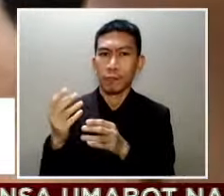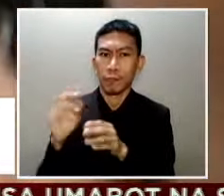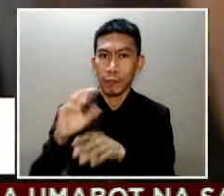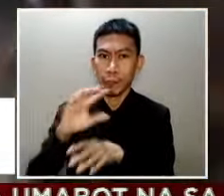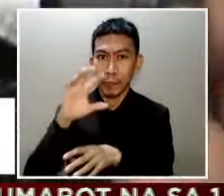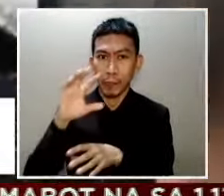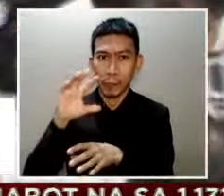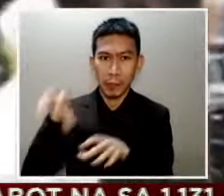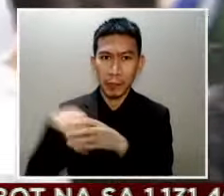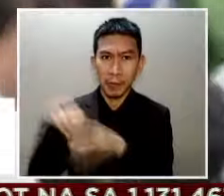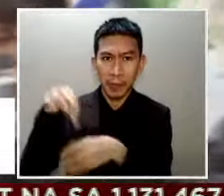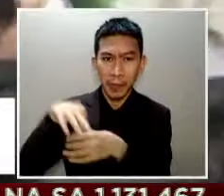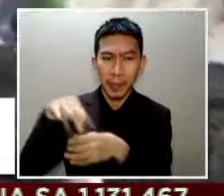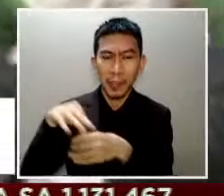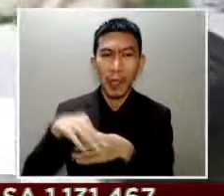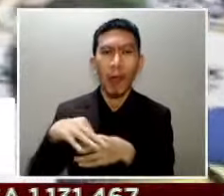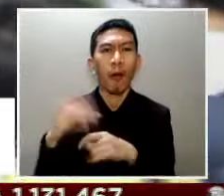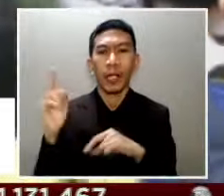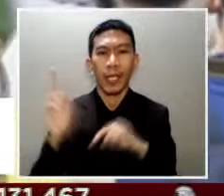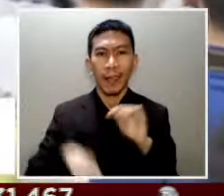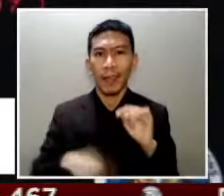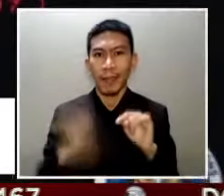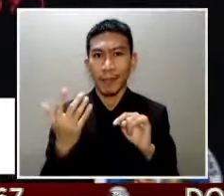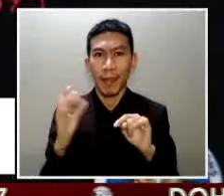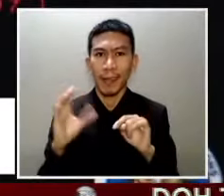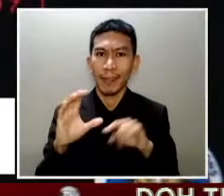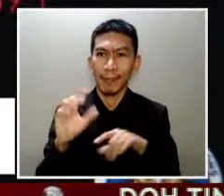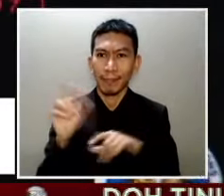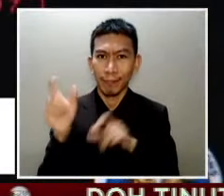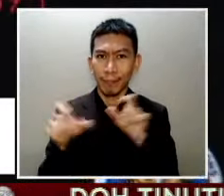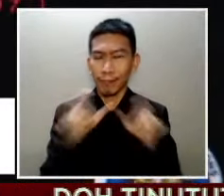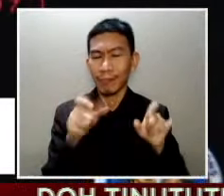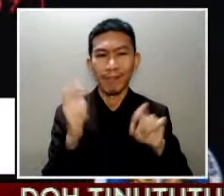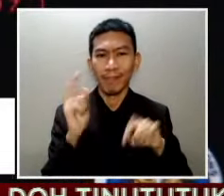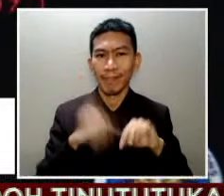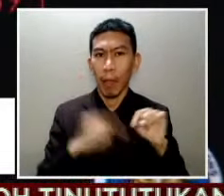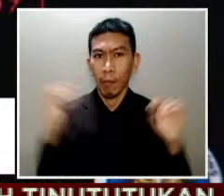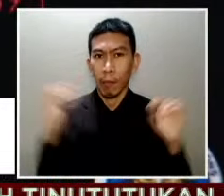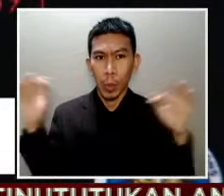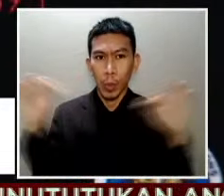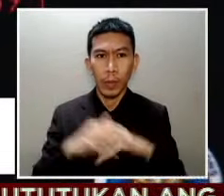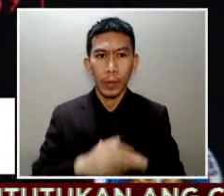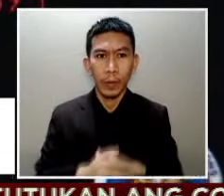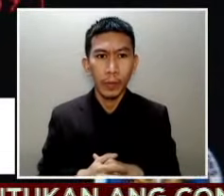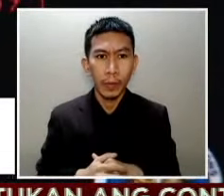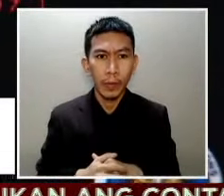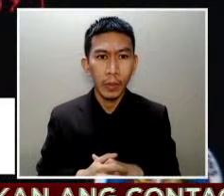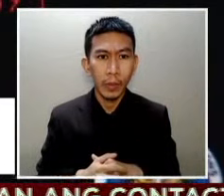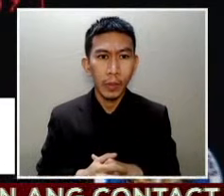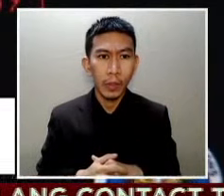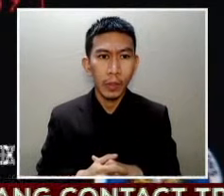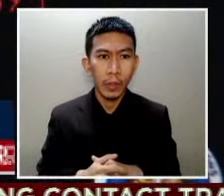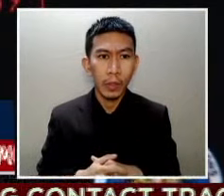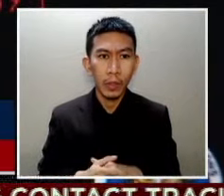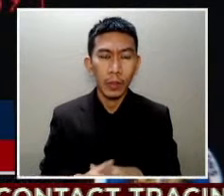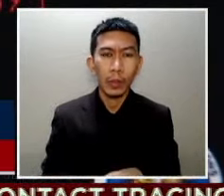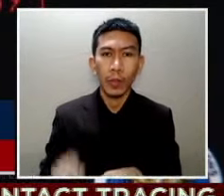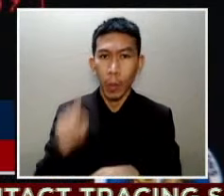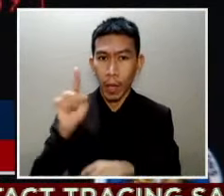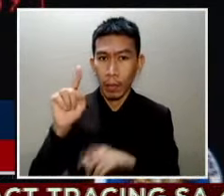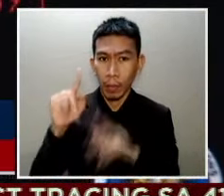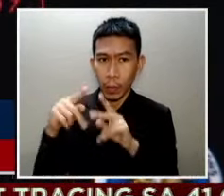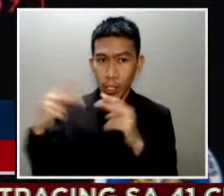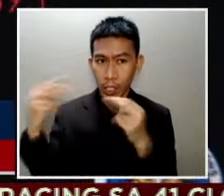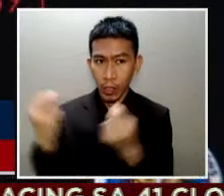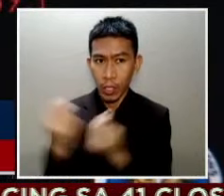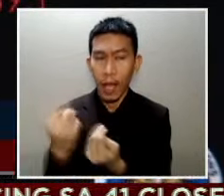maaring magsabay-sabay ang mga kandidato There will be certain number of days for single elective position and there will be